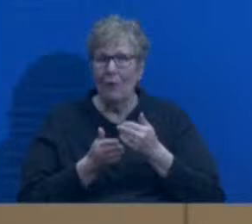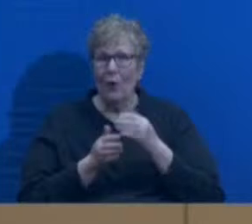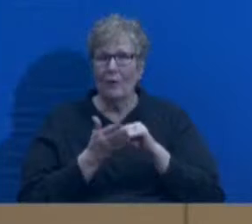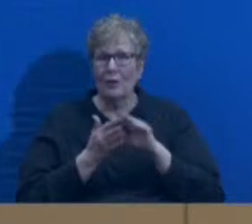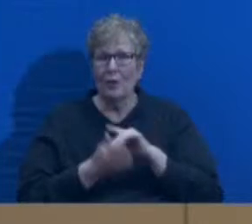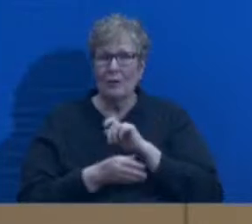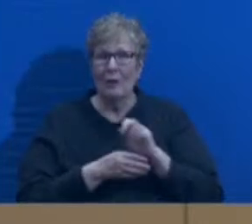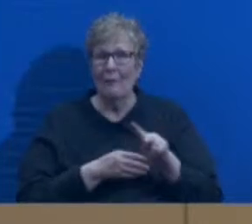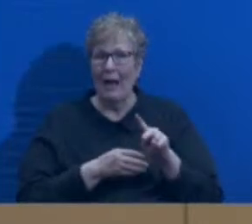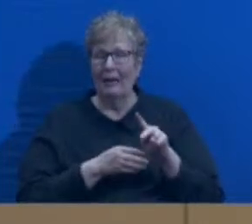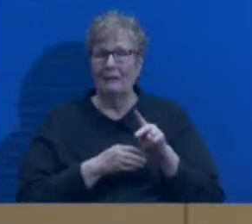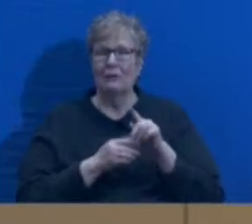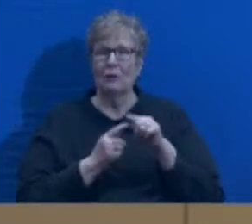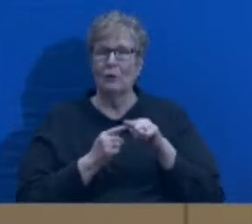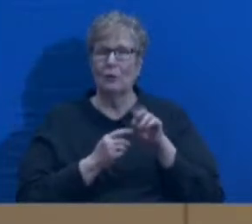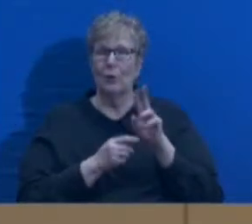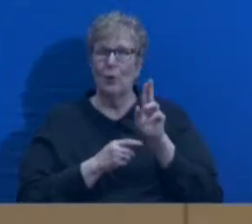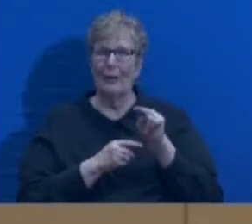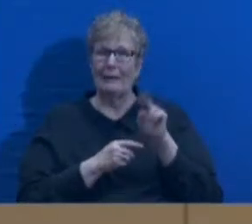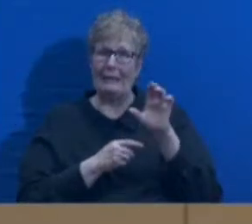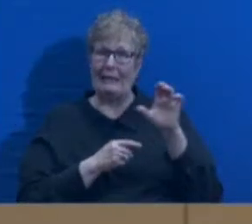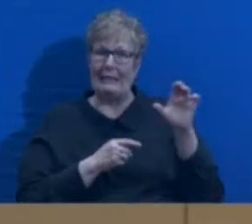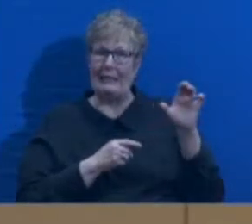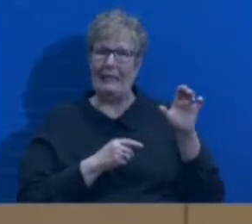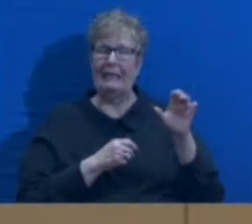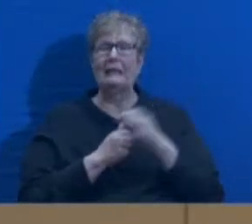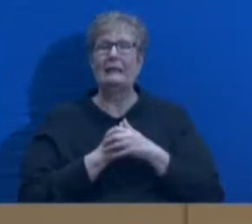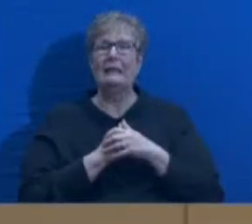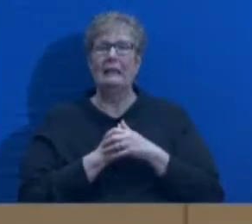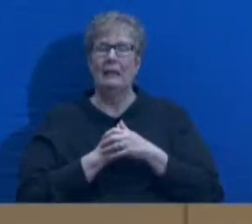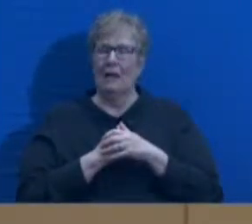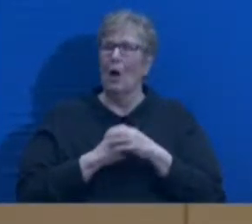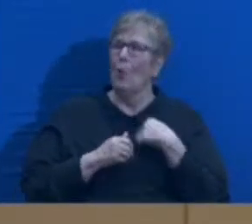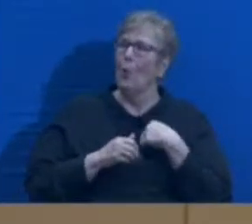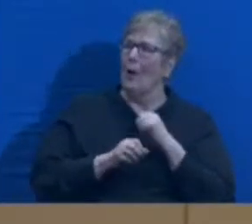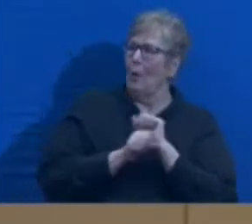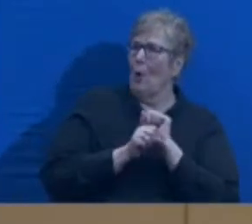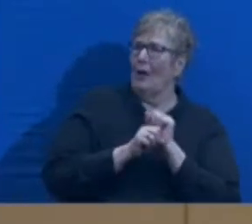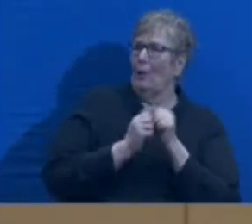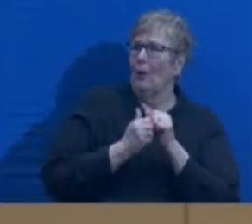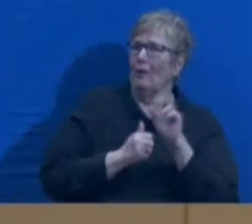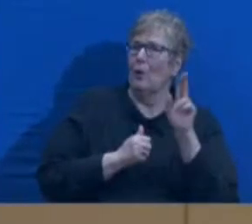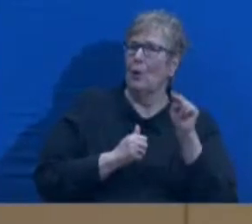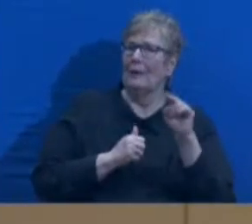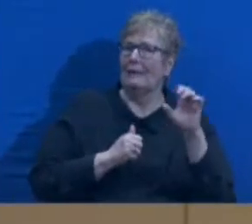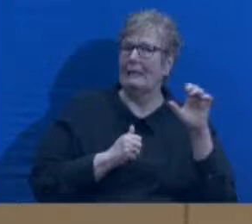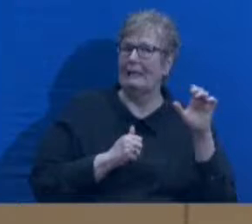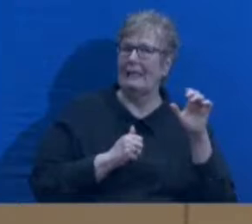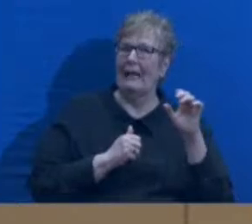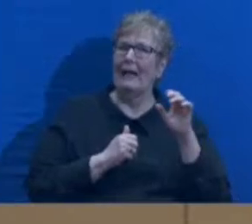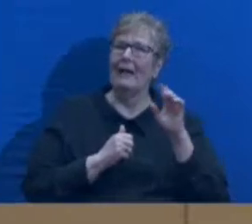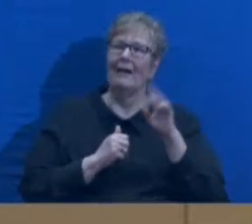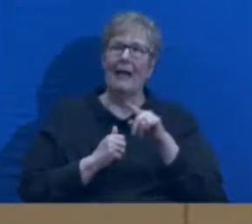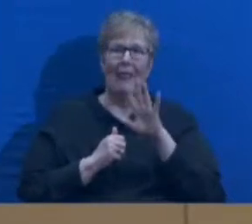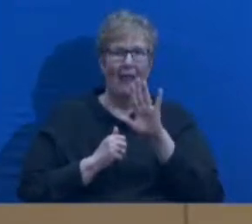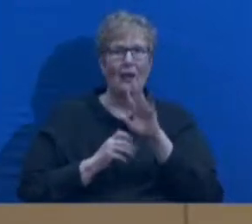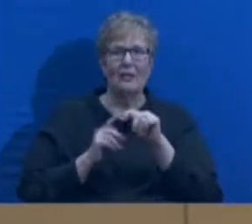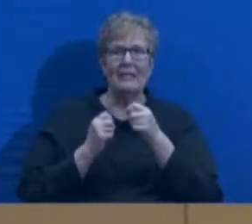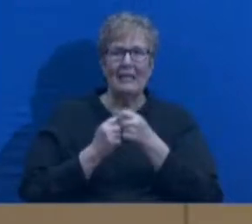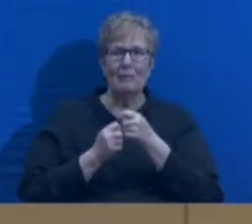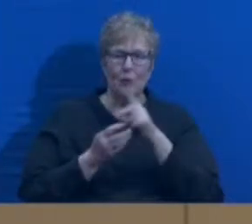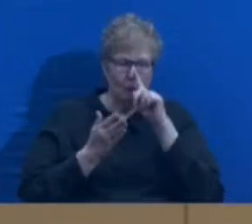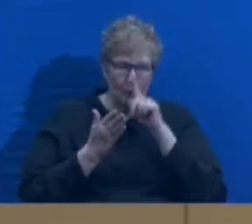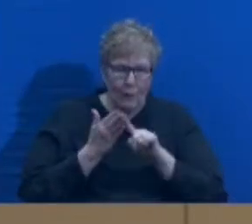return in person? We're working with UNC Charlotte and the Chancellor and her team very closely to review